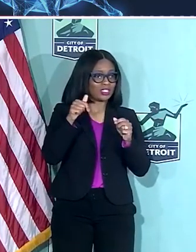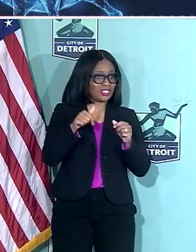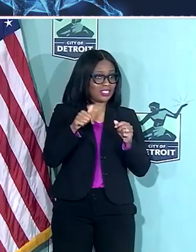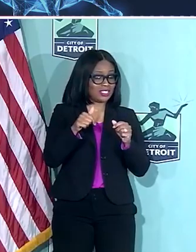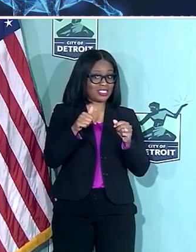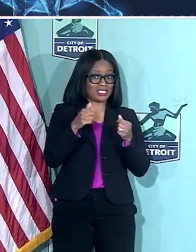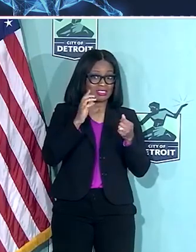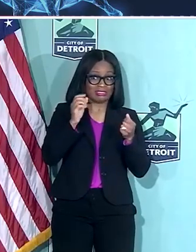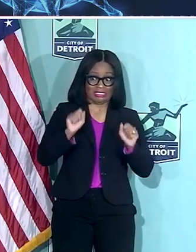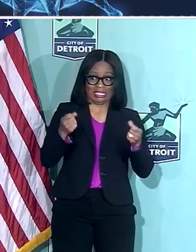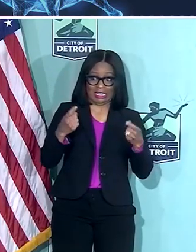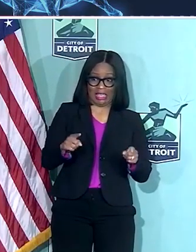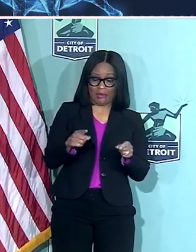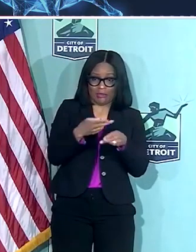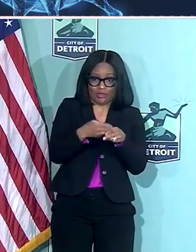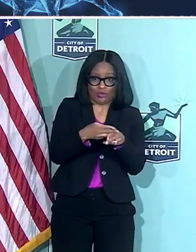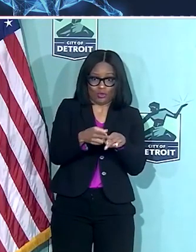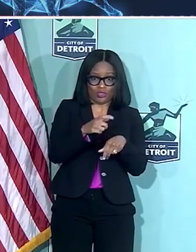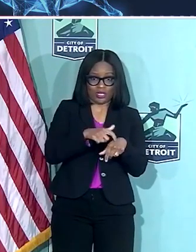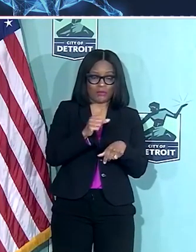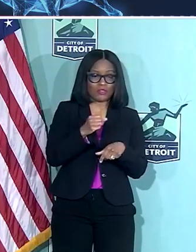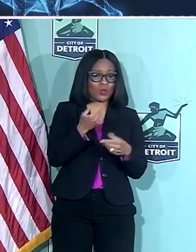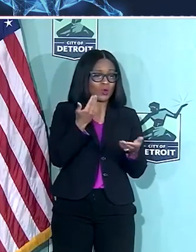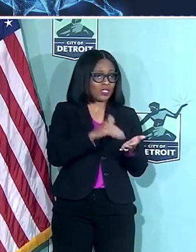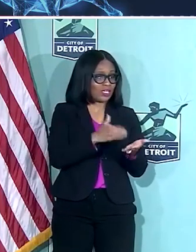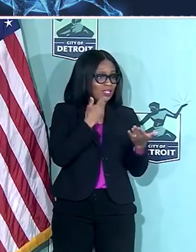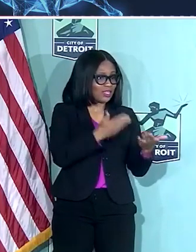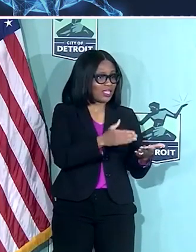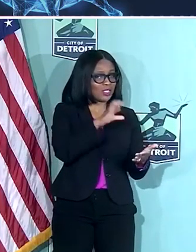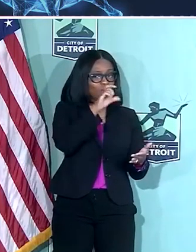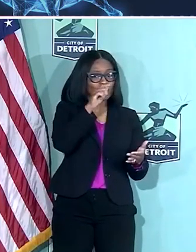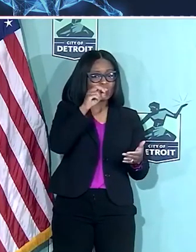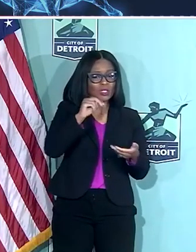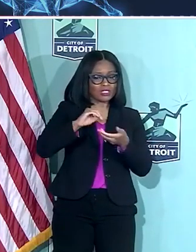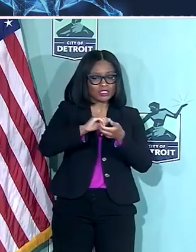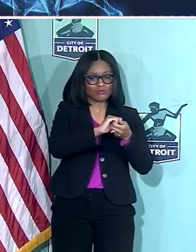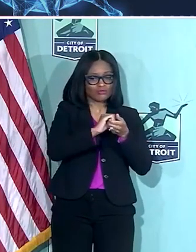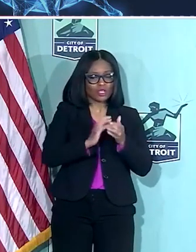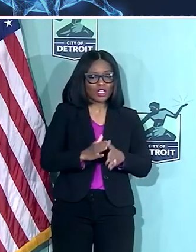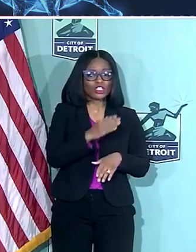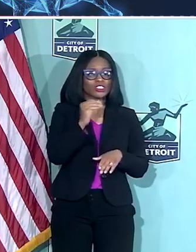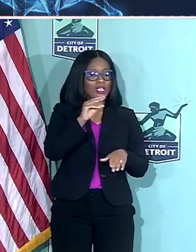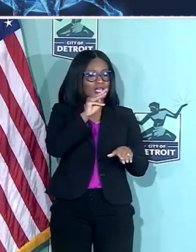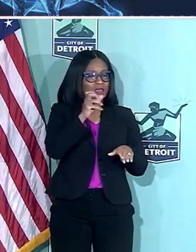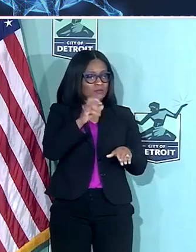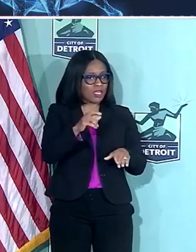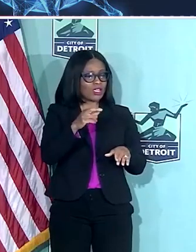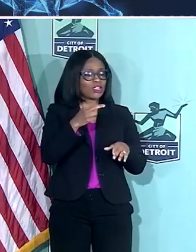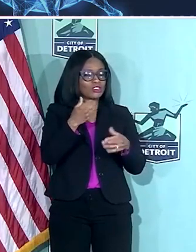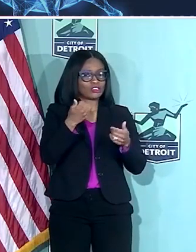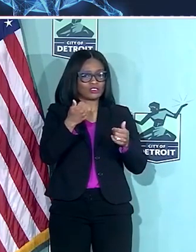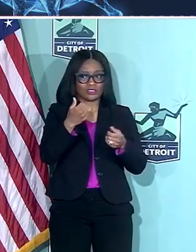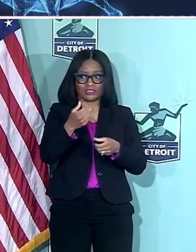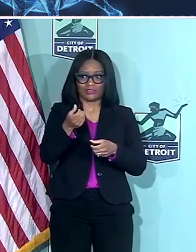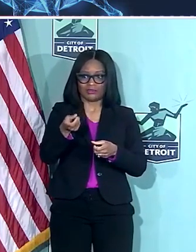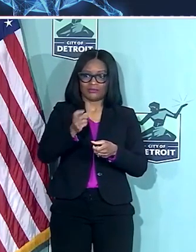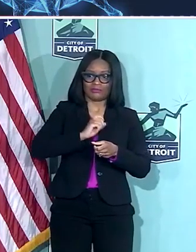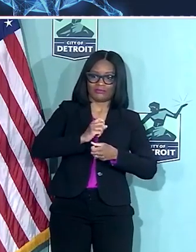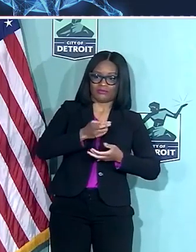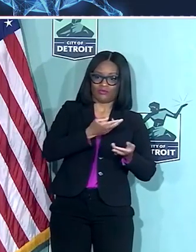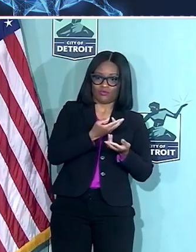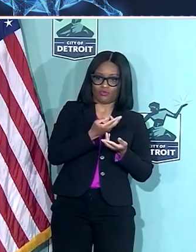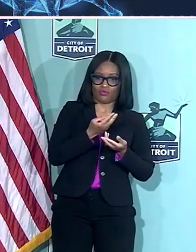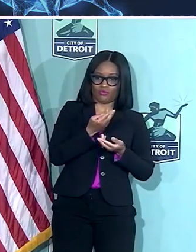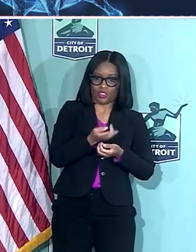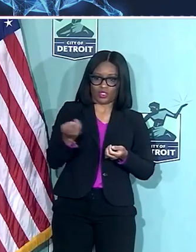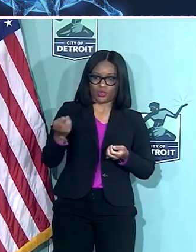So I'd like to again thank the mayor and our coalition partners for seeing the importance of making the resources for safe reopening available